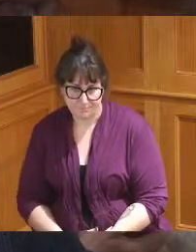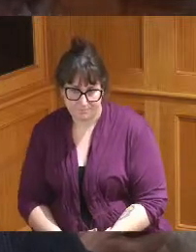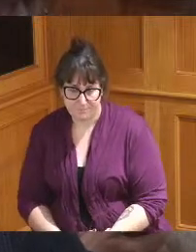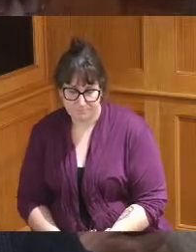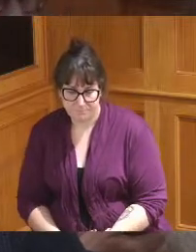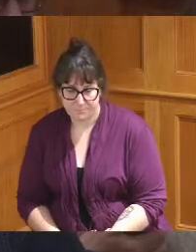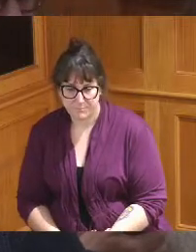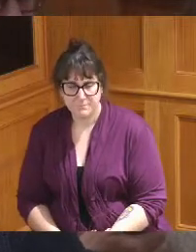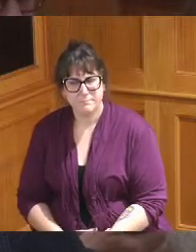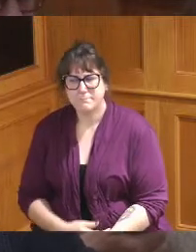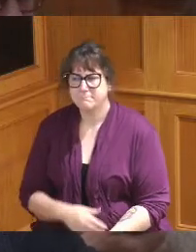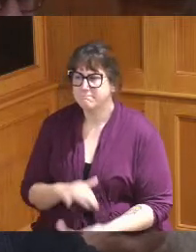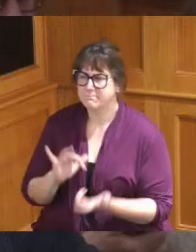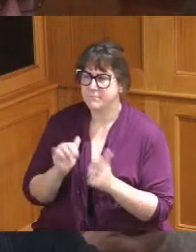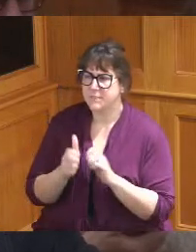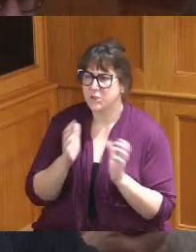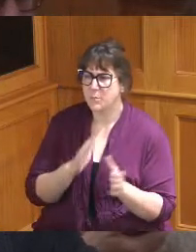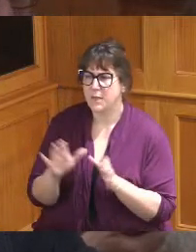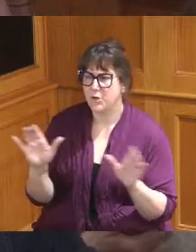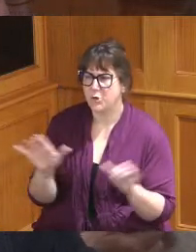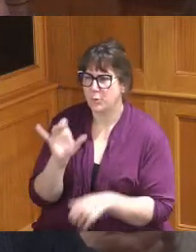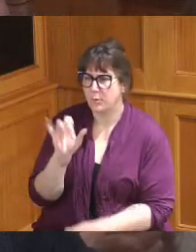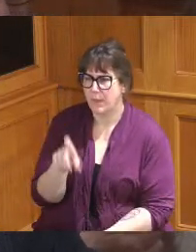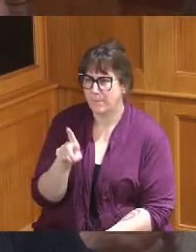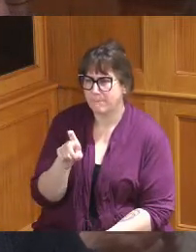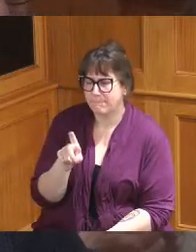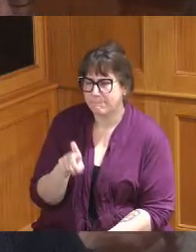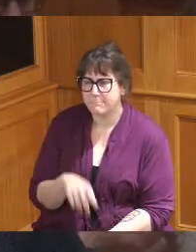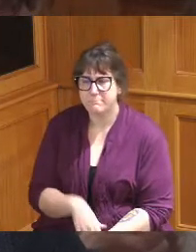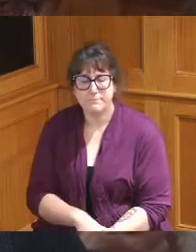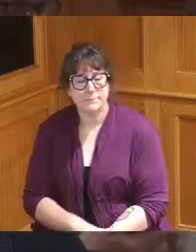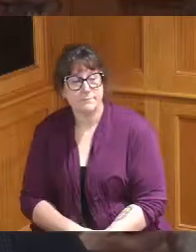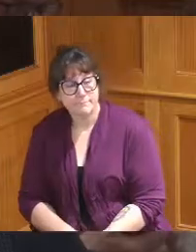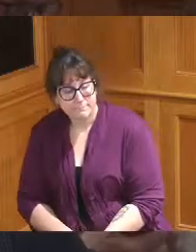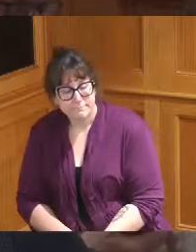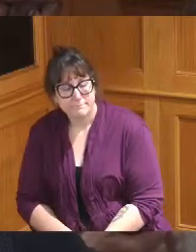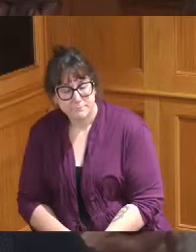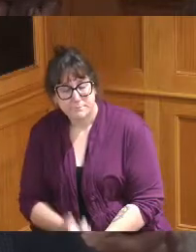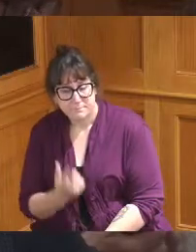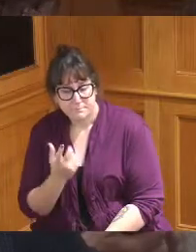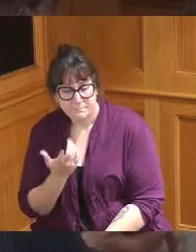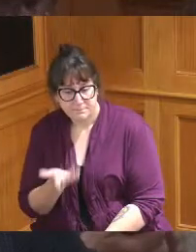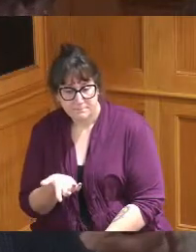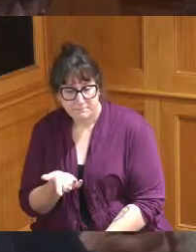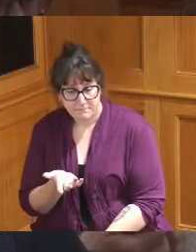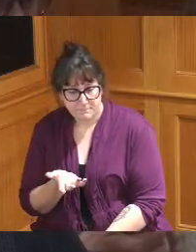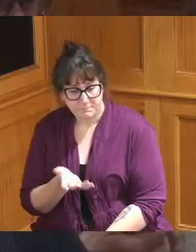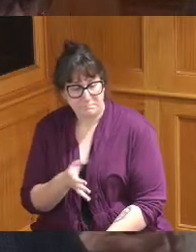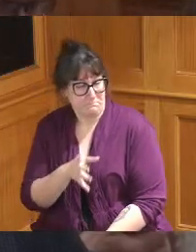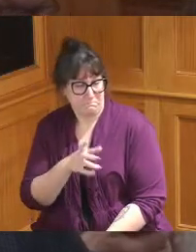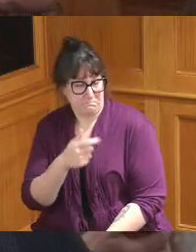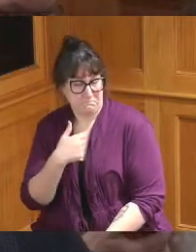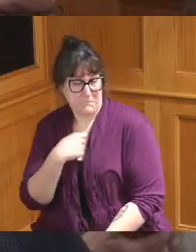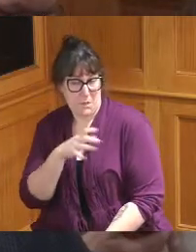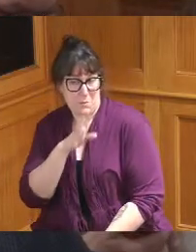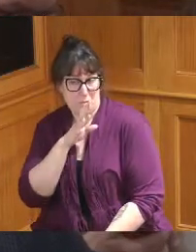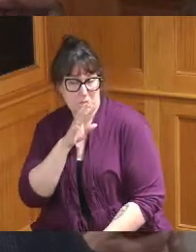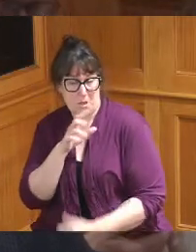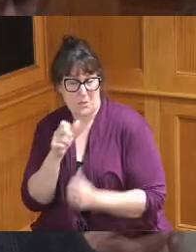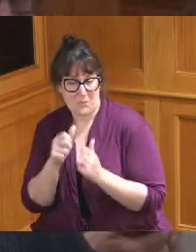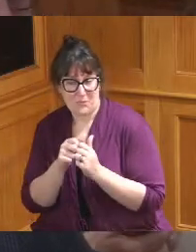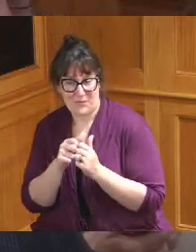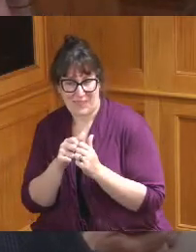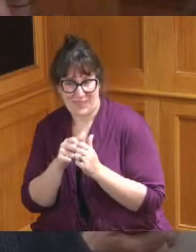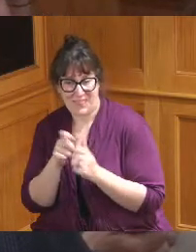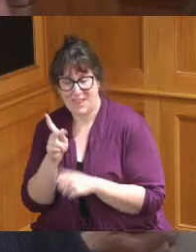And how do you plan on doing that? I'm going to talk with Assistant Administrator